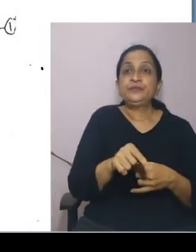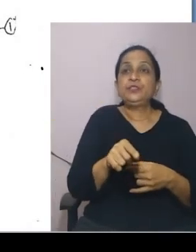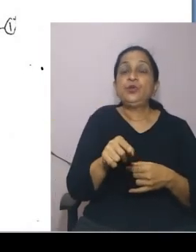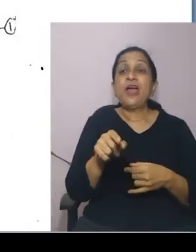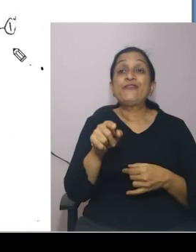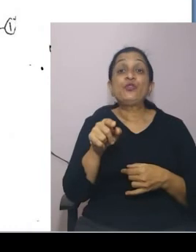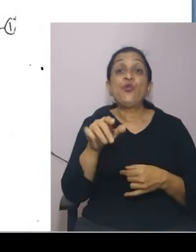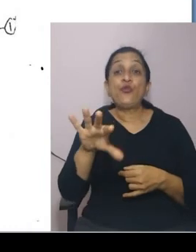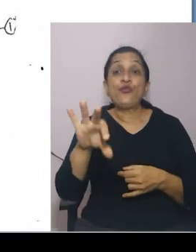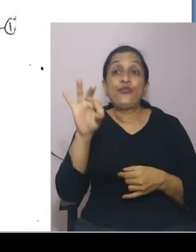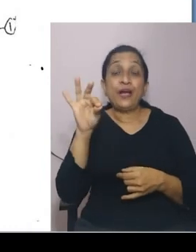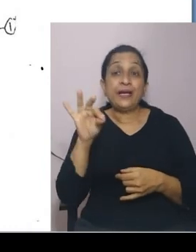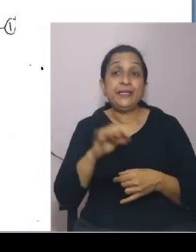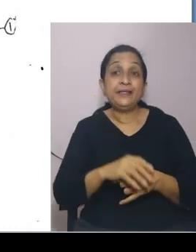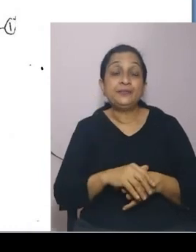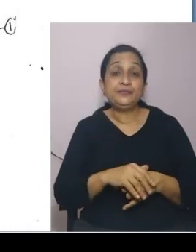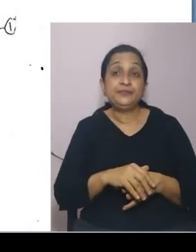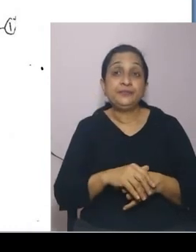then let us find out the